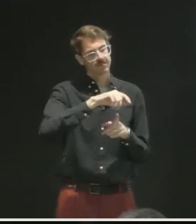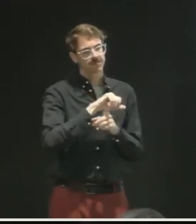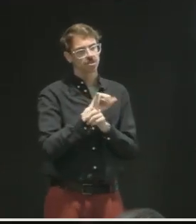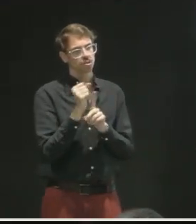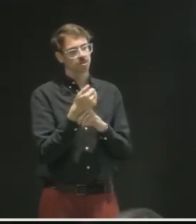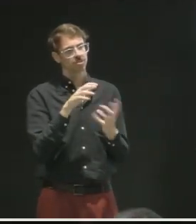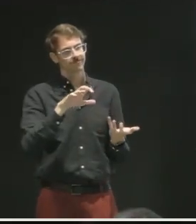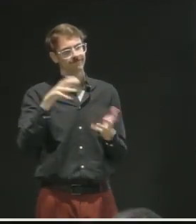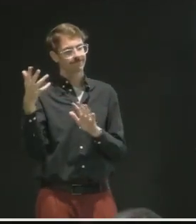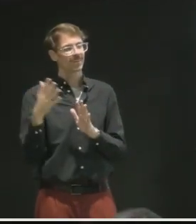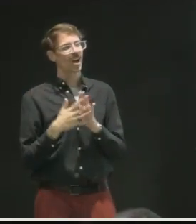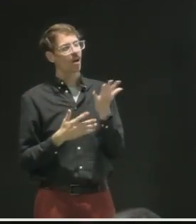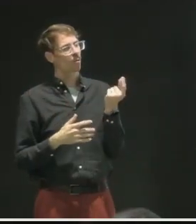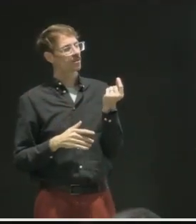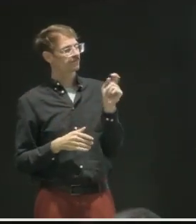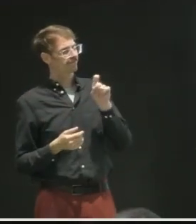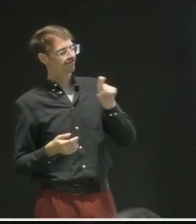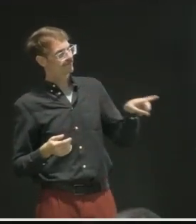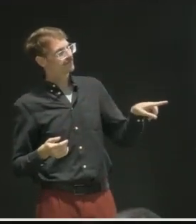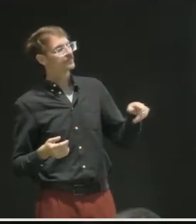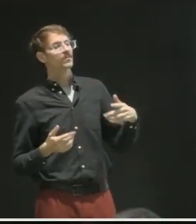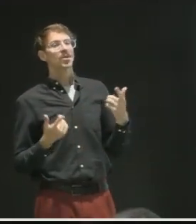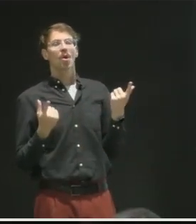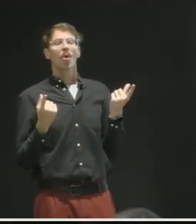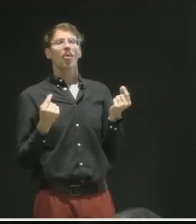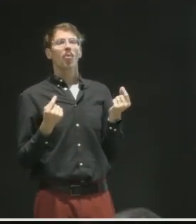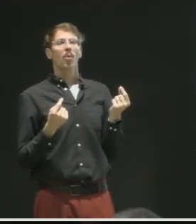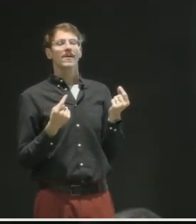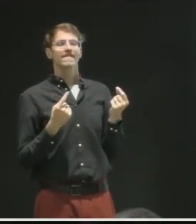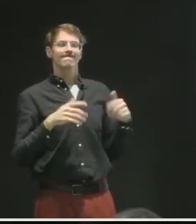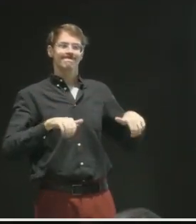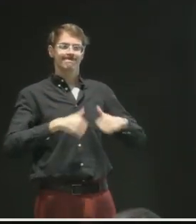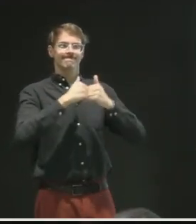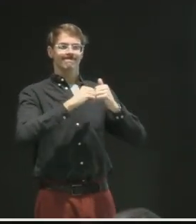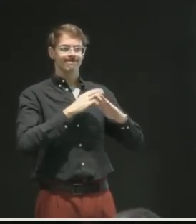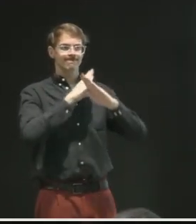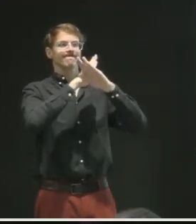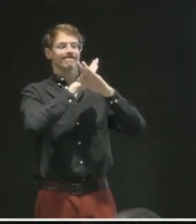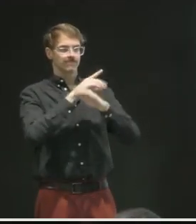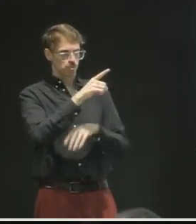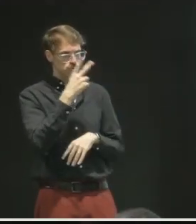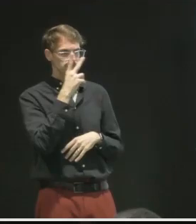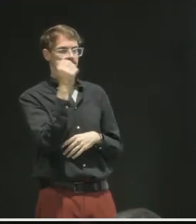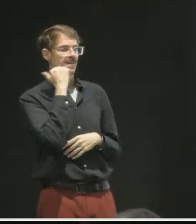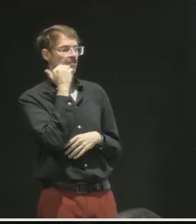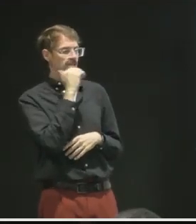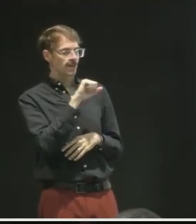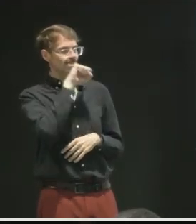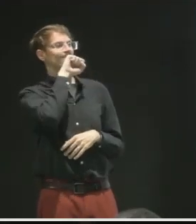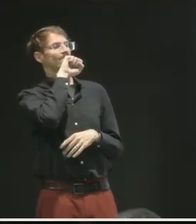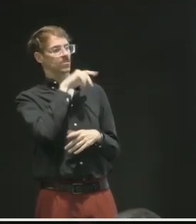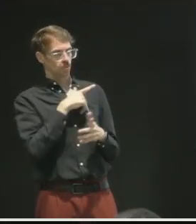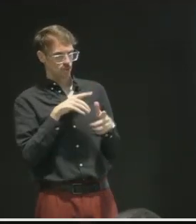wanted to ask you about what are the obstacles that you're seeing when you're doing this work in the Caribbean?